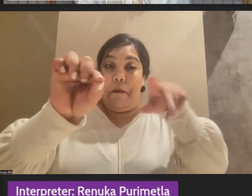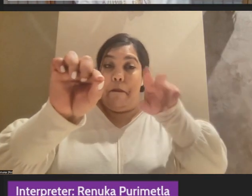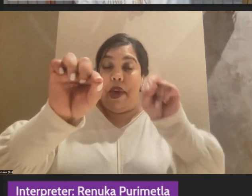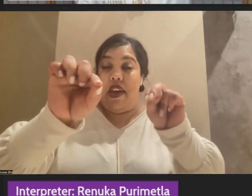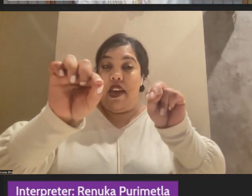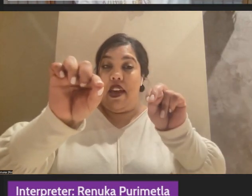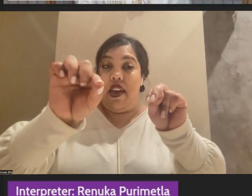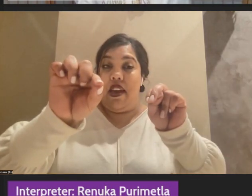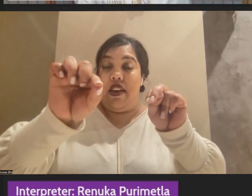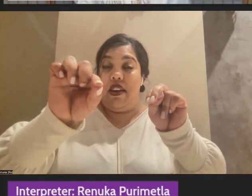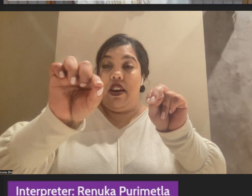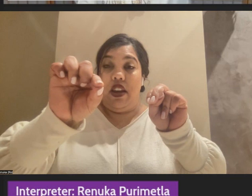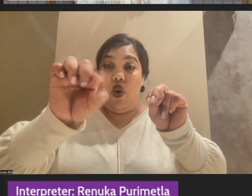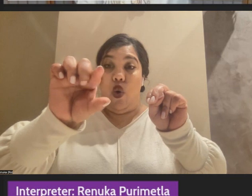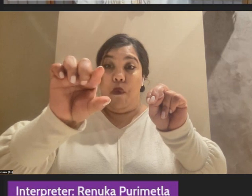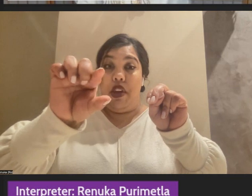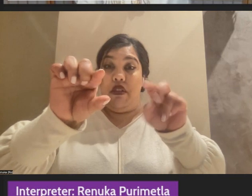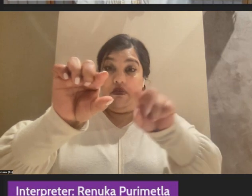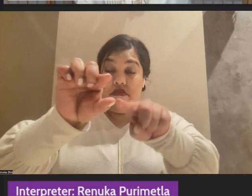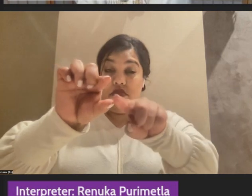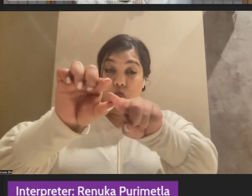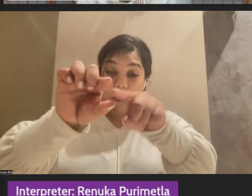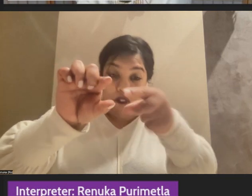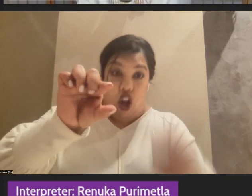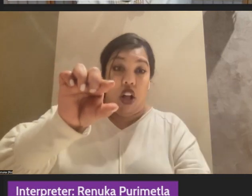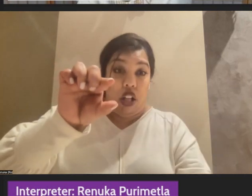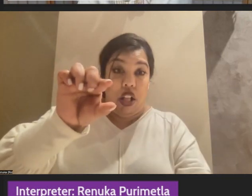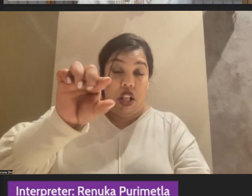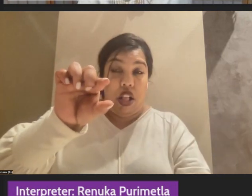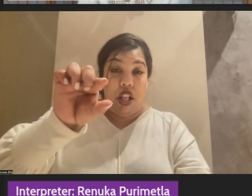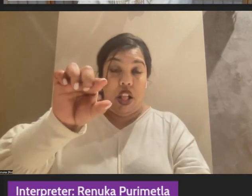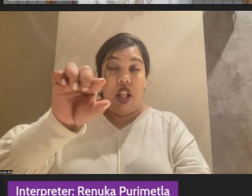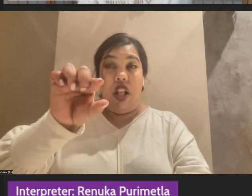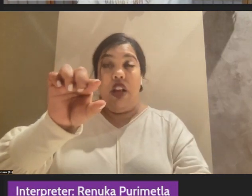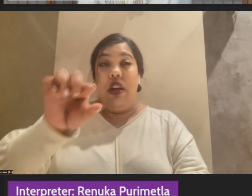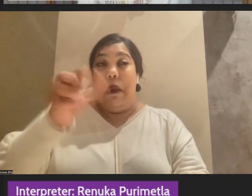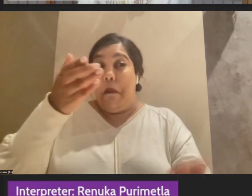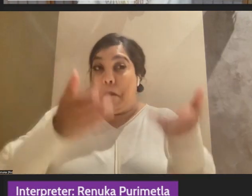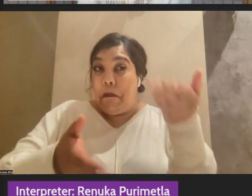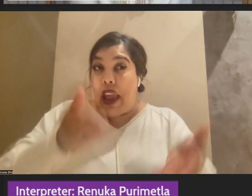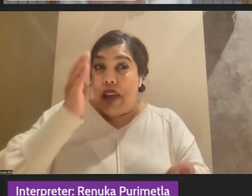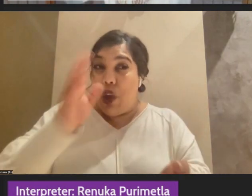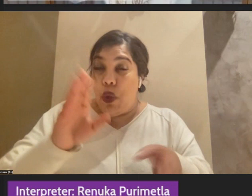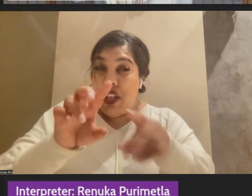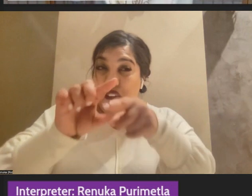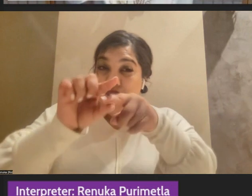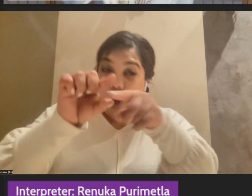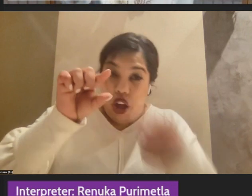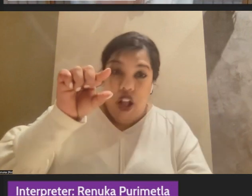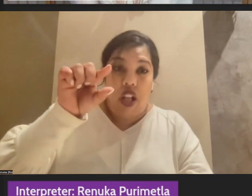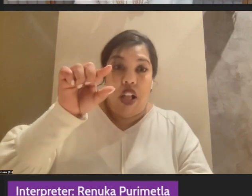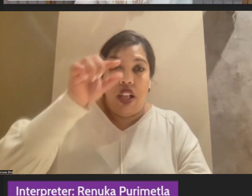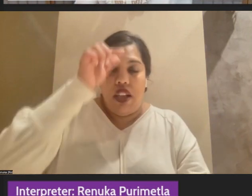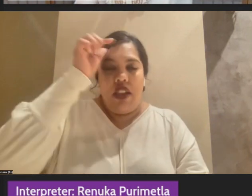that it will fall? Is it a probability that it will fall? There's no tape, there's